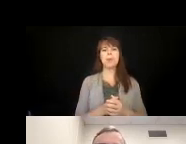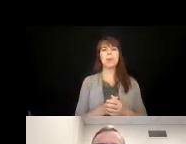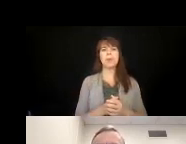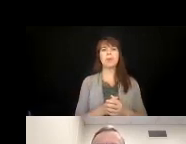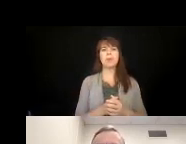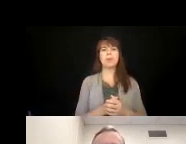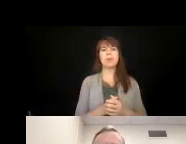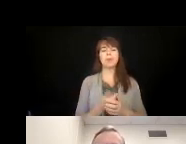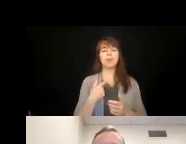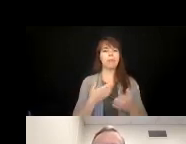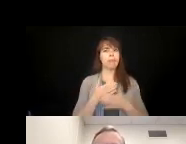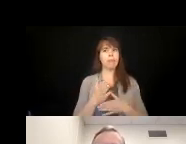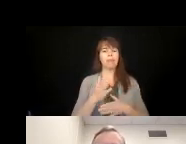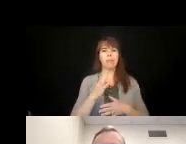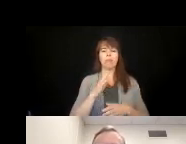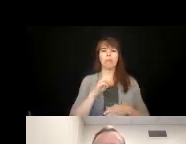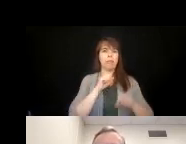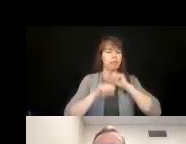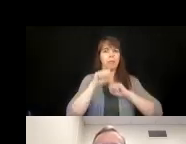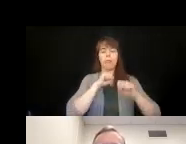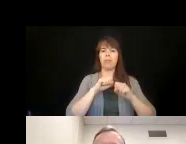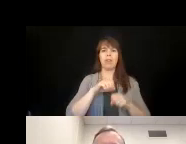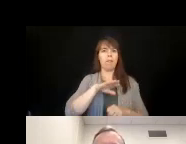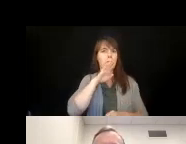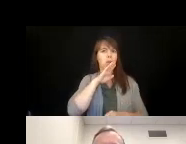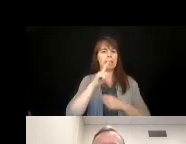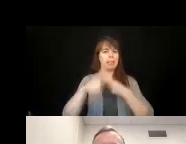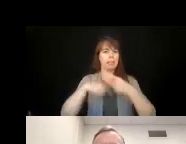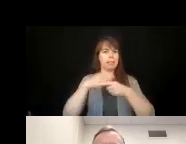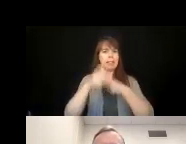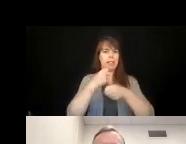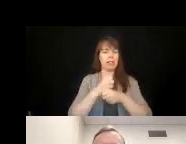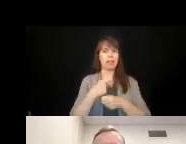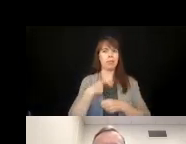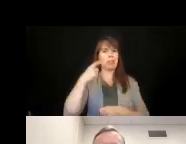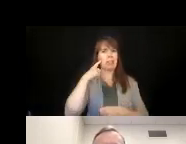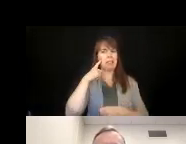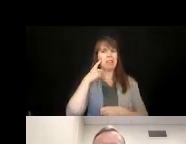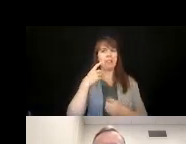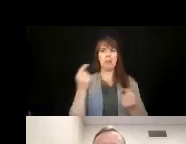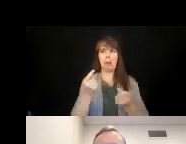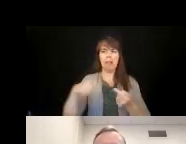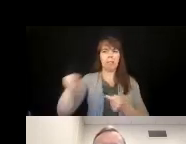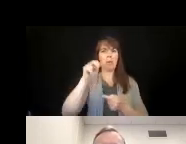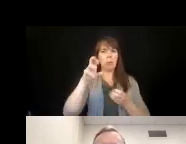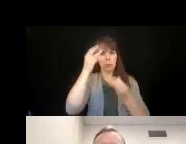We've been through a trying, sometimes traumatic year, and we continue to hear about painful and unsettling news around the world.